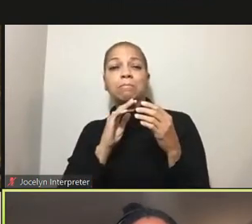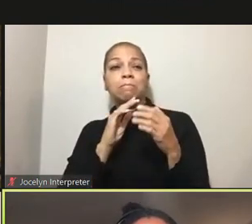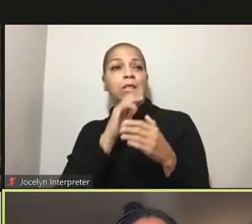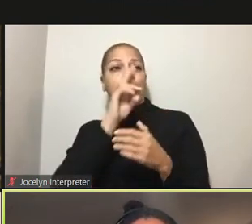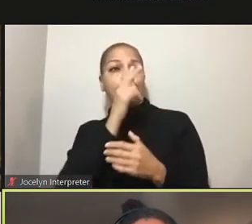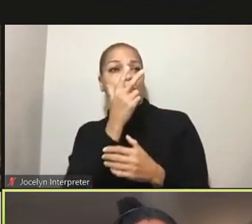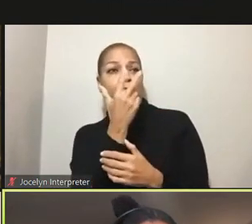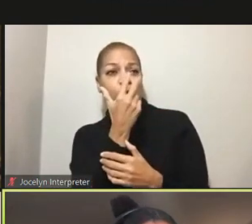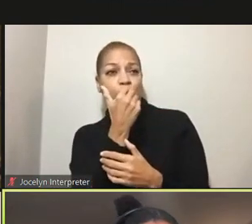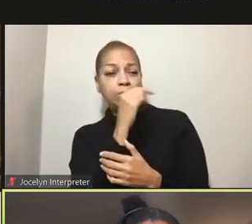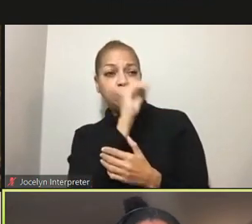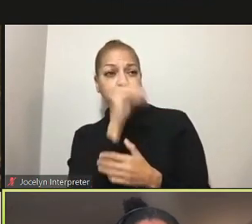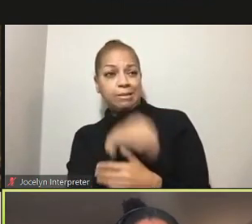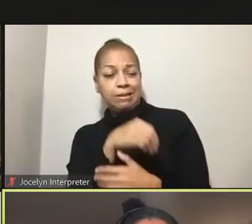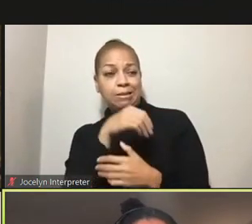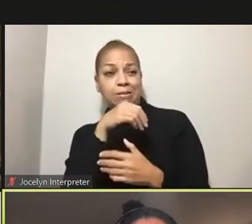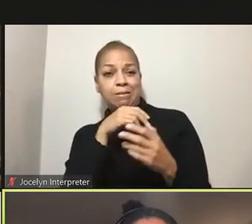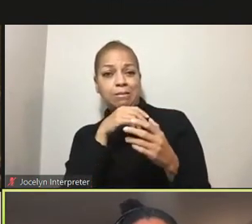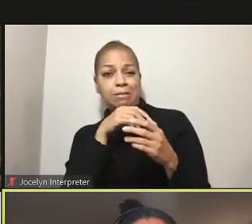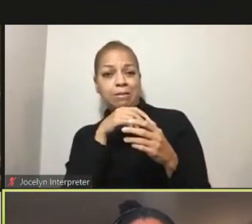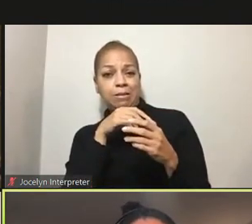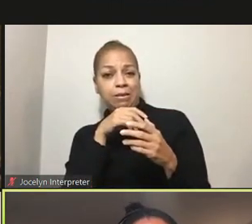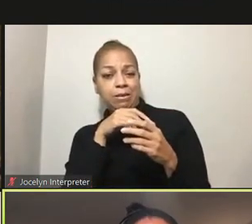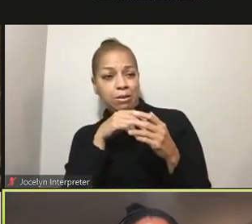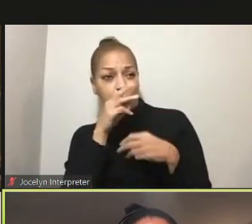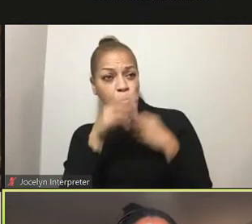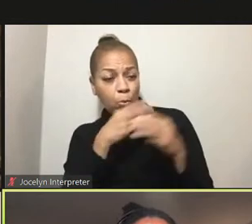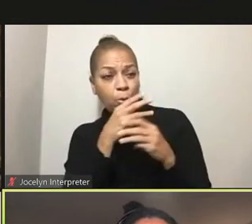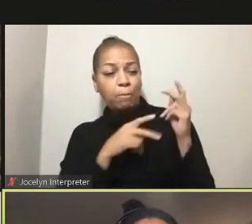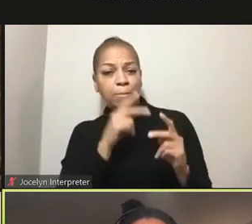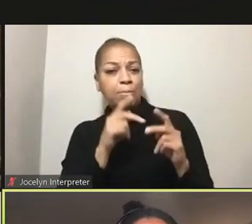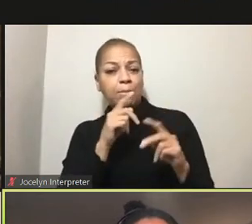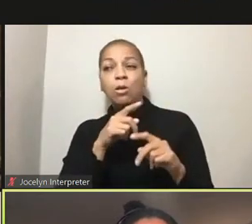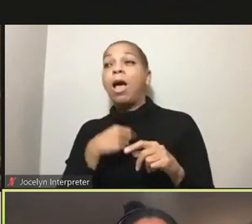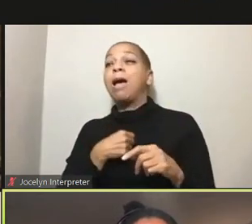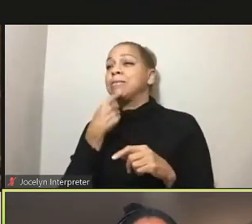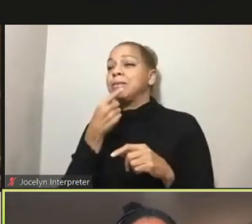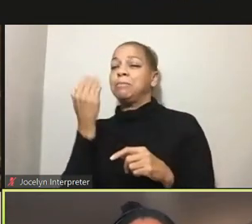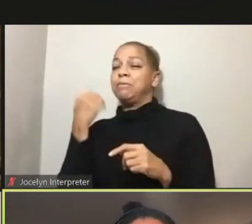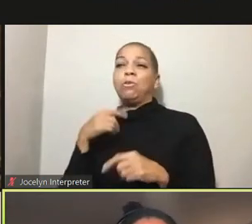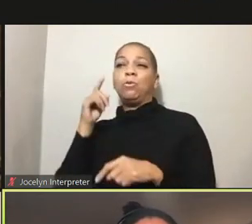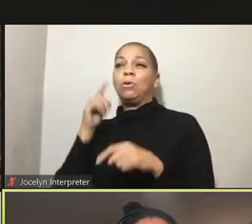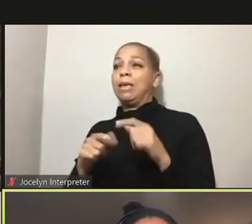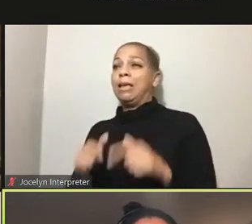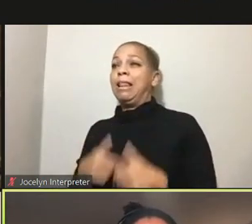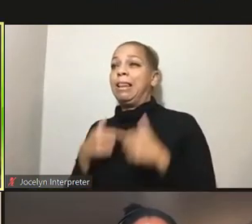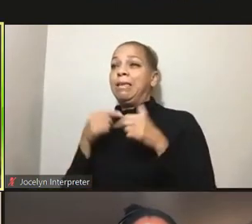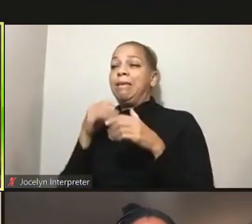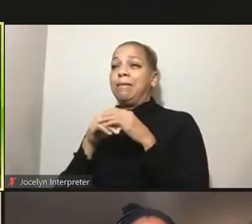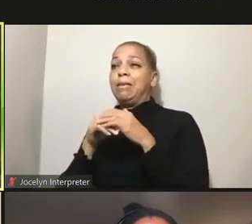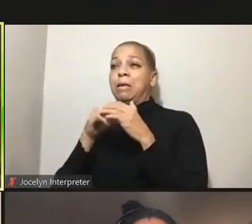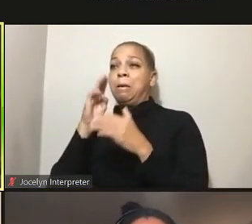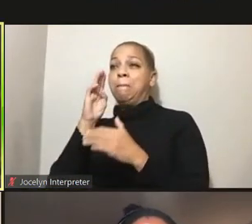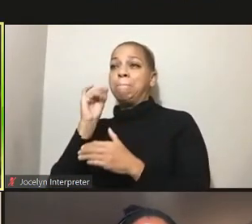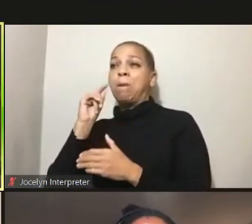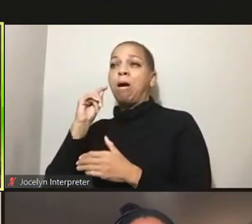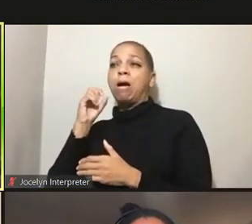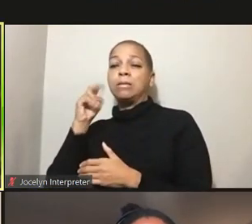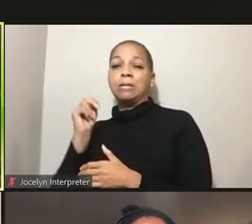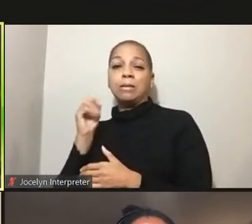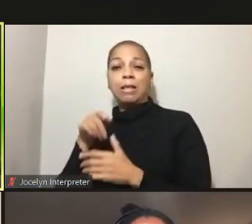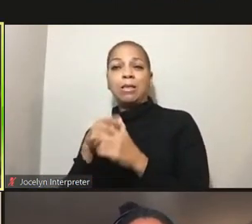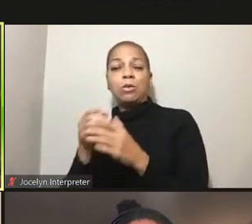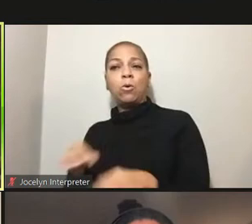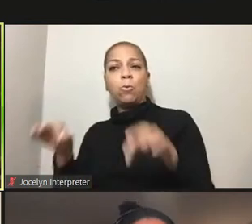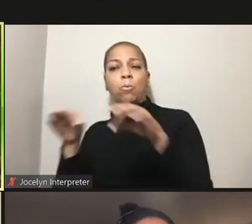cannot, and I've said this before, you cannot live in Boston and have your median net worth be $5. Right. And have the white people around